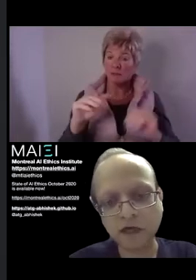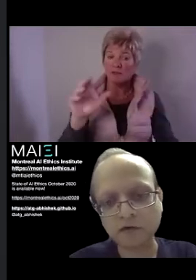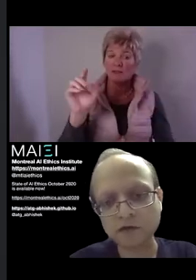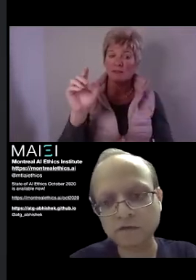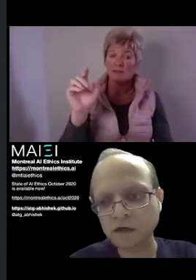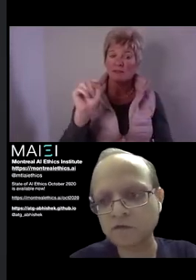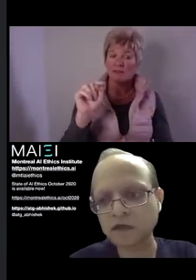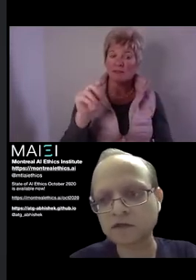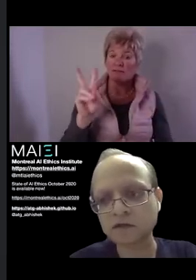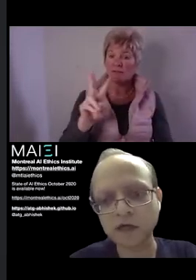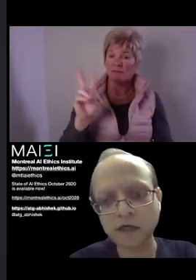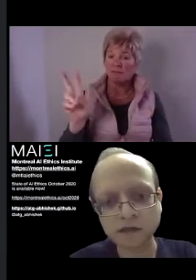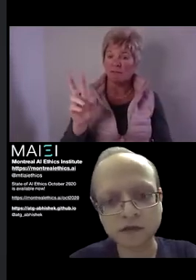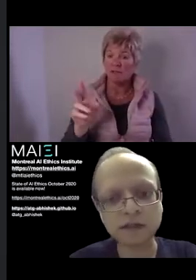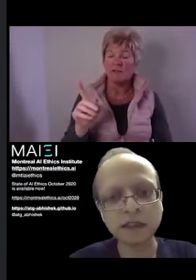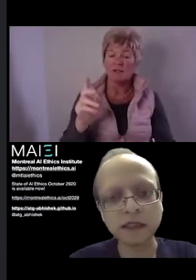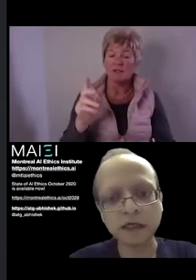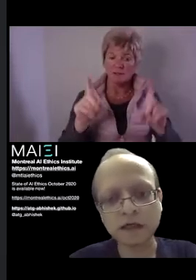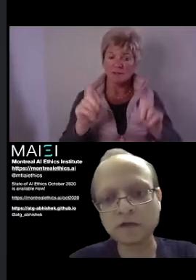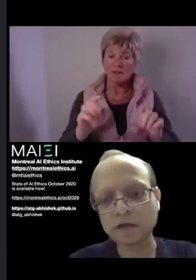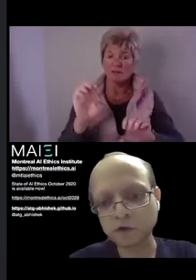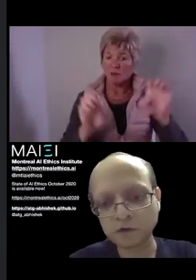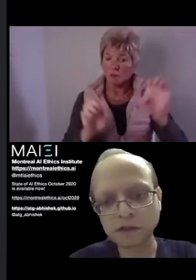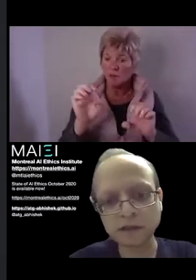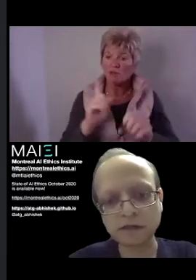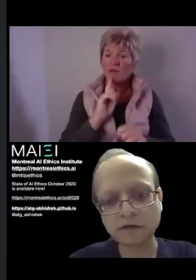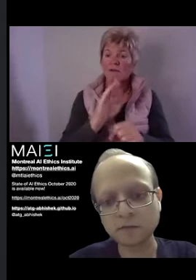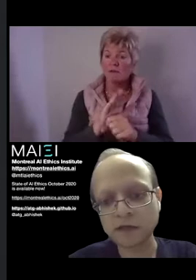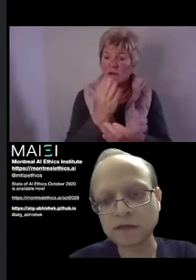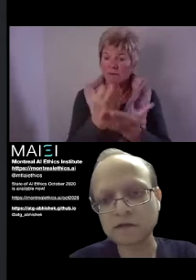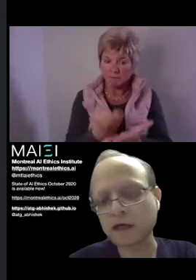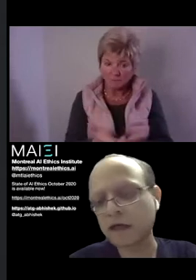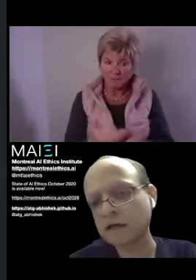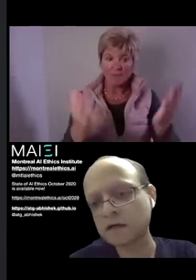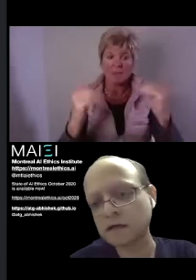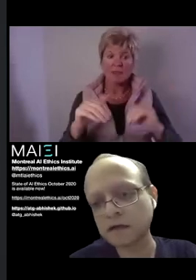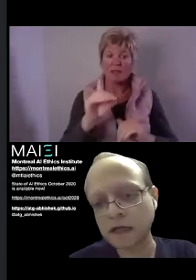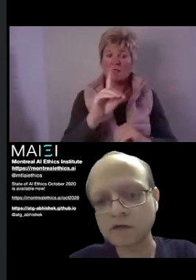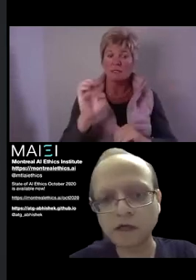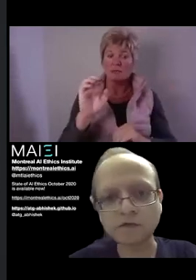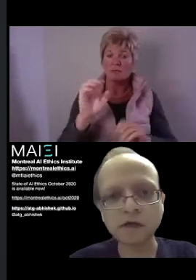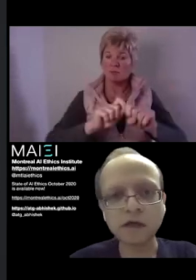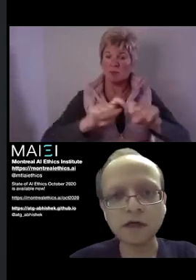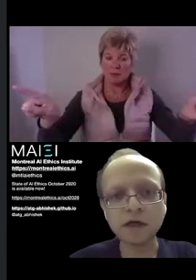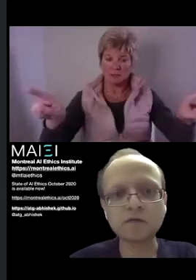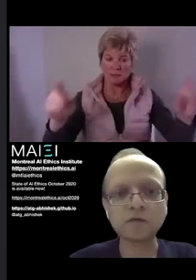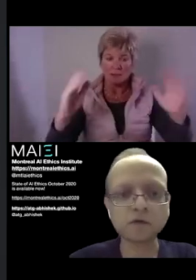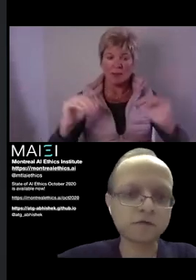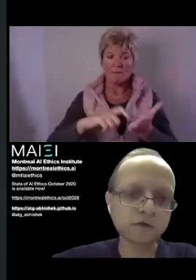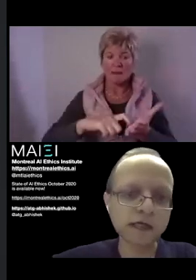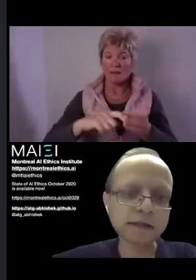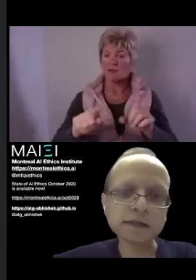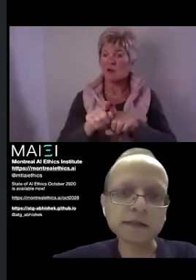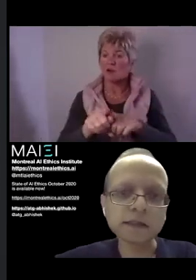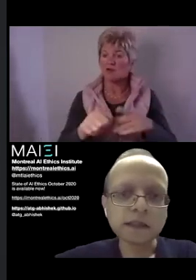testing, evaluation, verification, validation, look at deployment, look at maintenance, and end of life